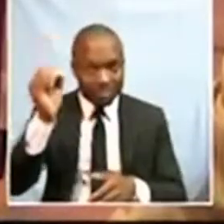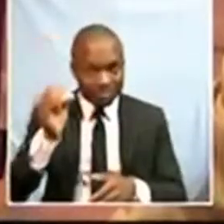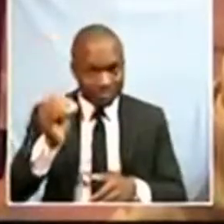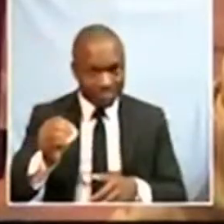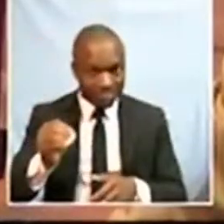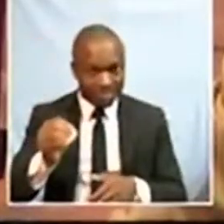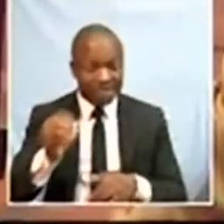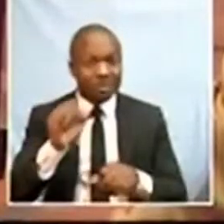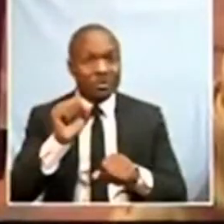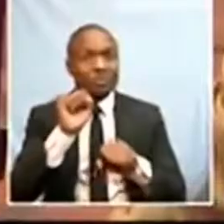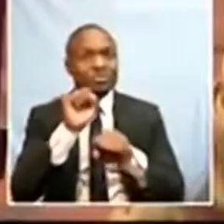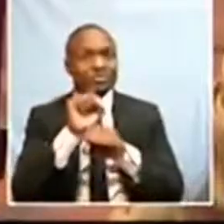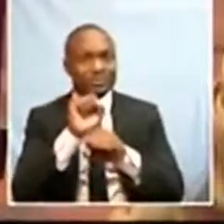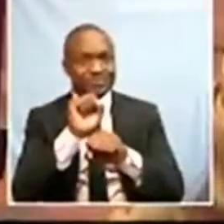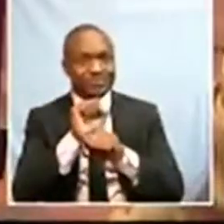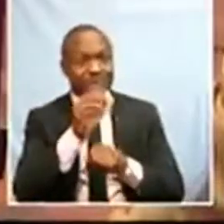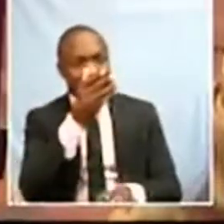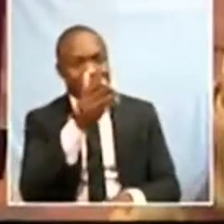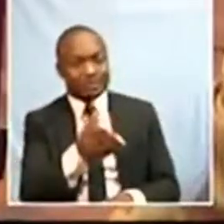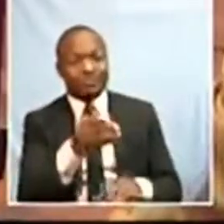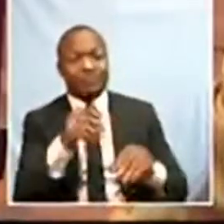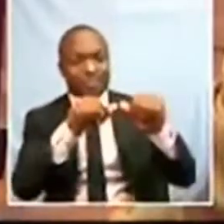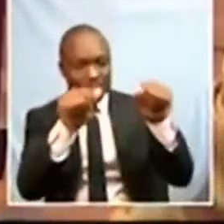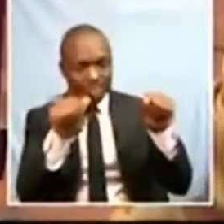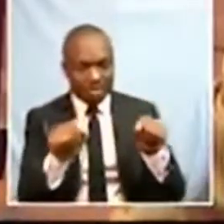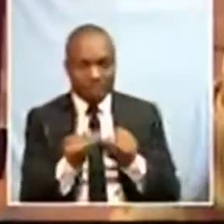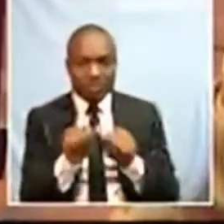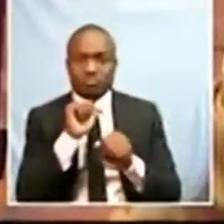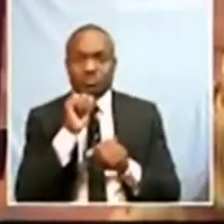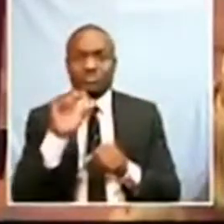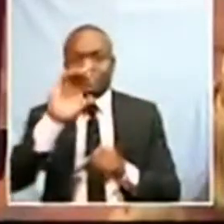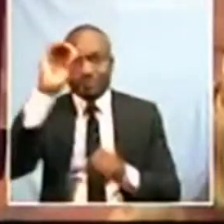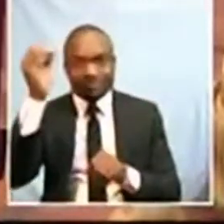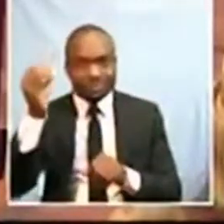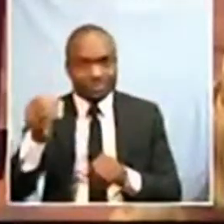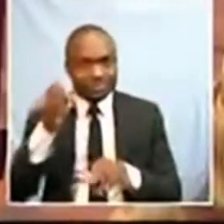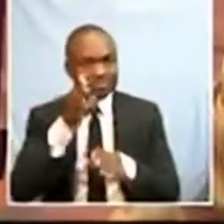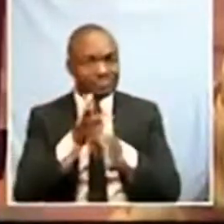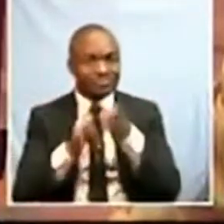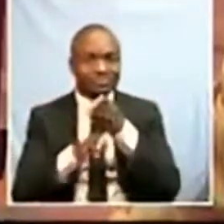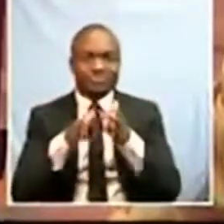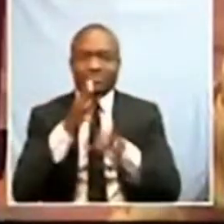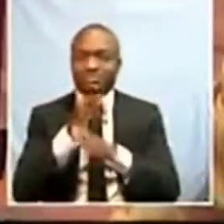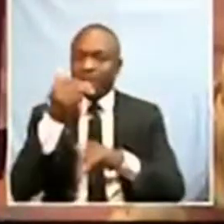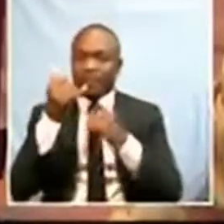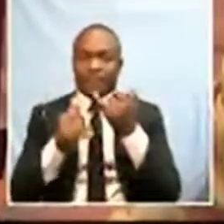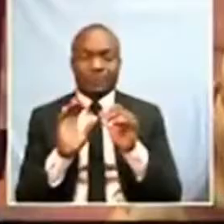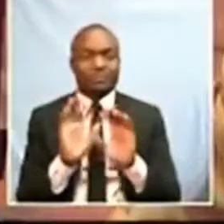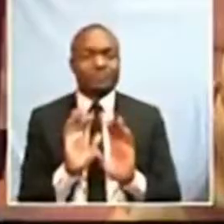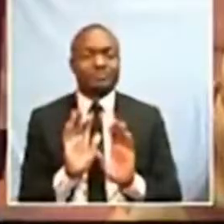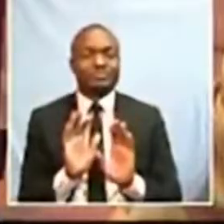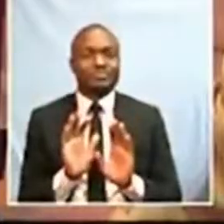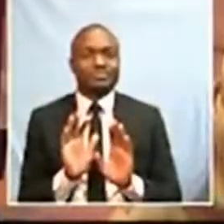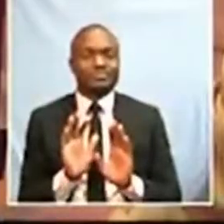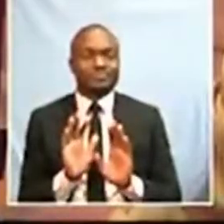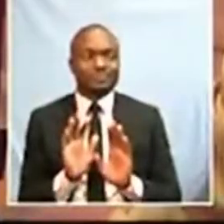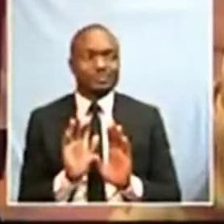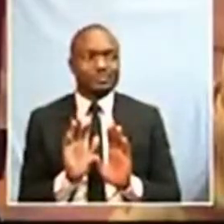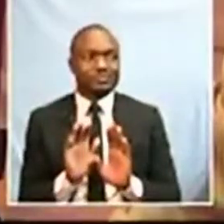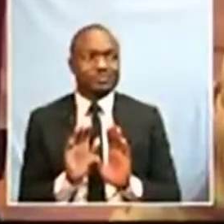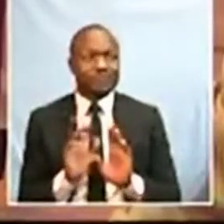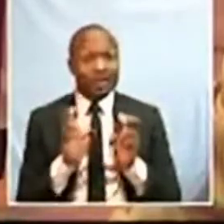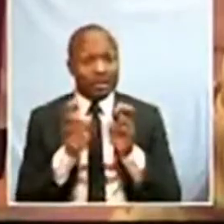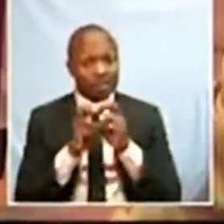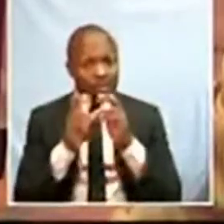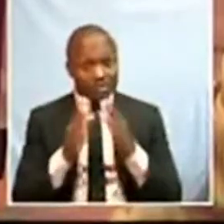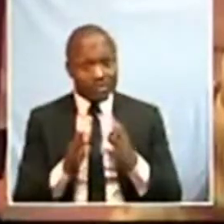measured works currently on site, not the percentage of the building being complete. So the contractor